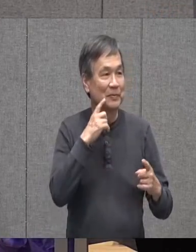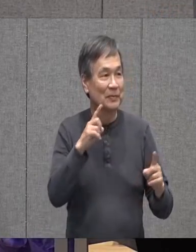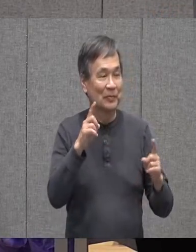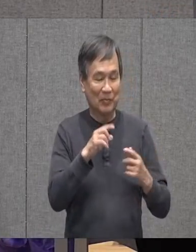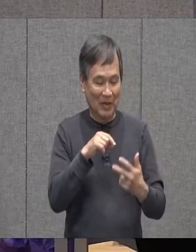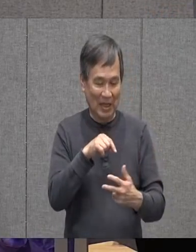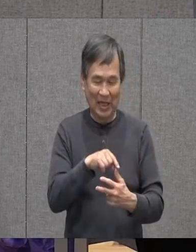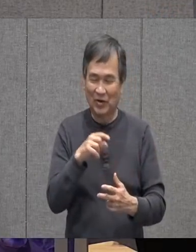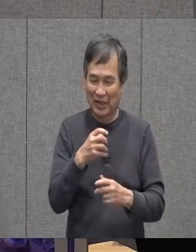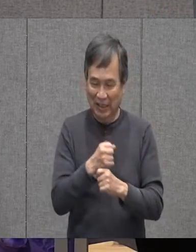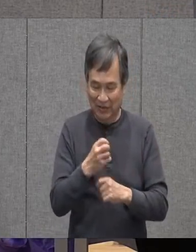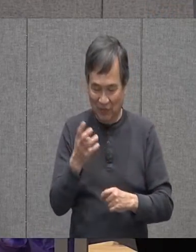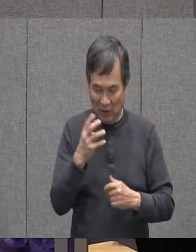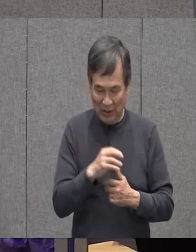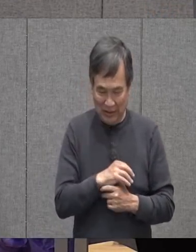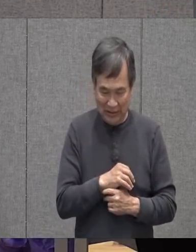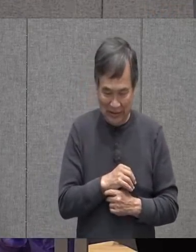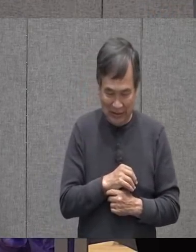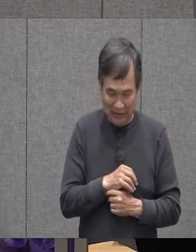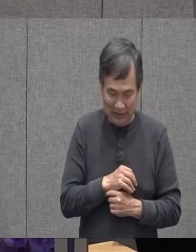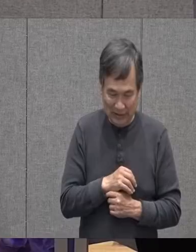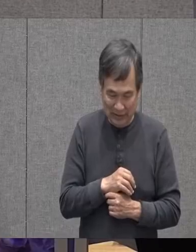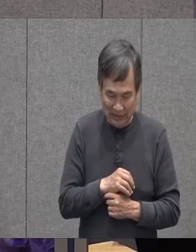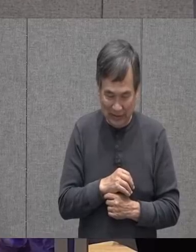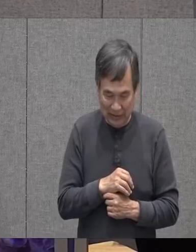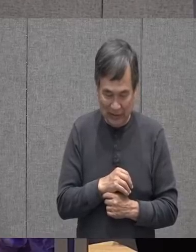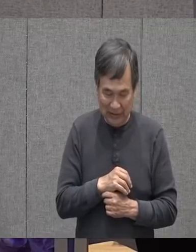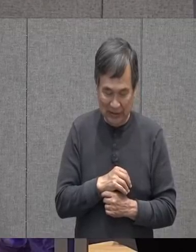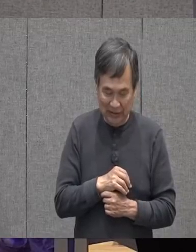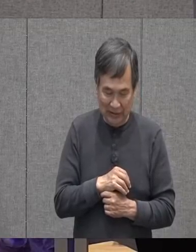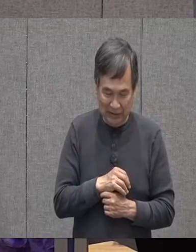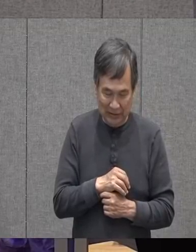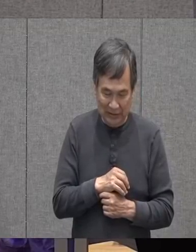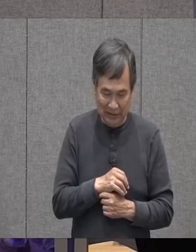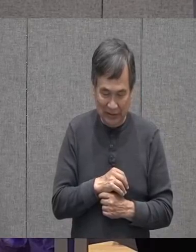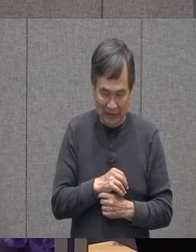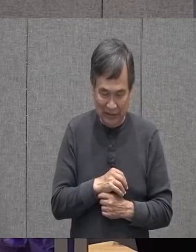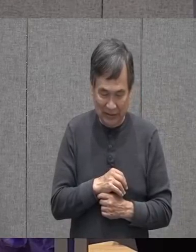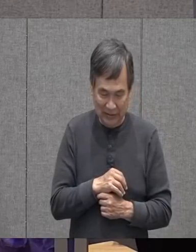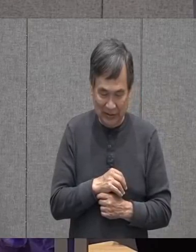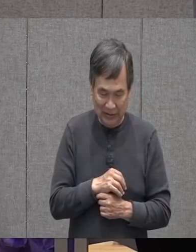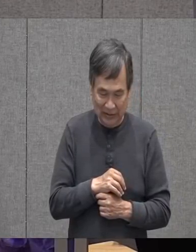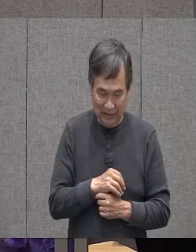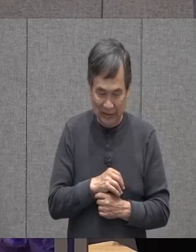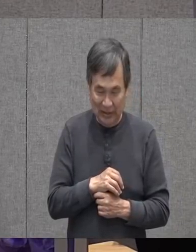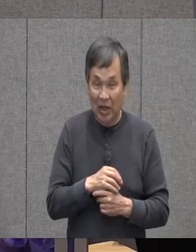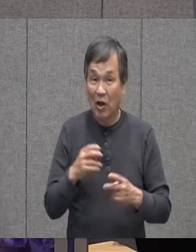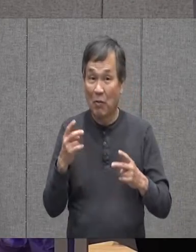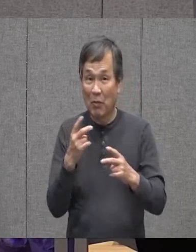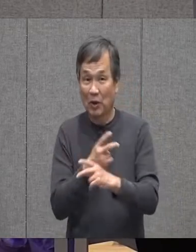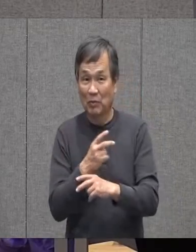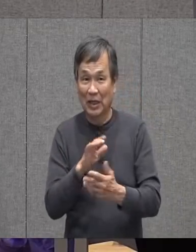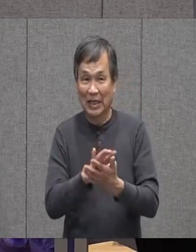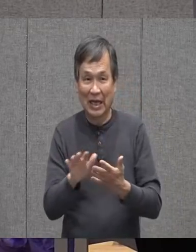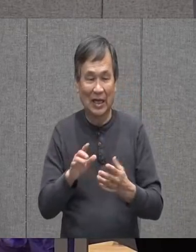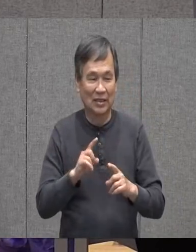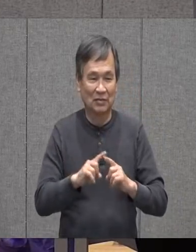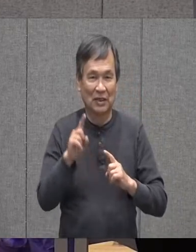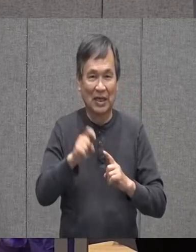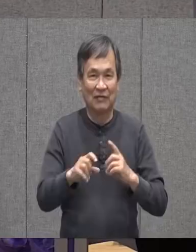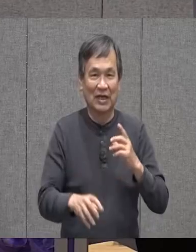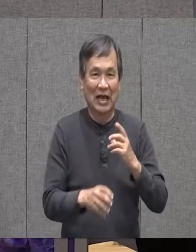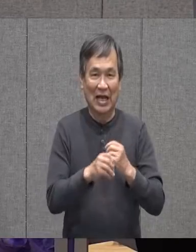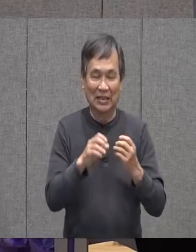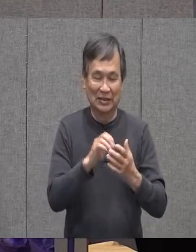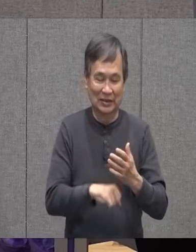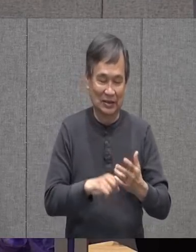see if I can figure out how to do a 4. Man, if we could multiply, that would help too, but 4